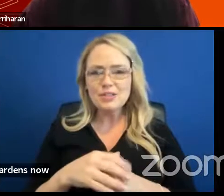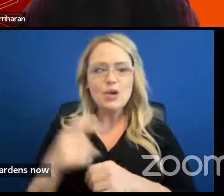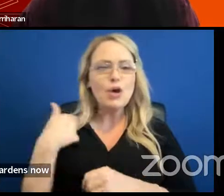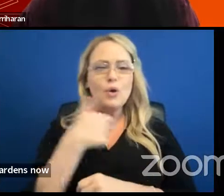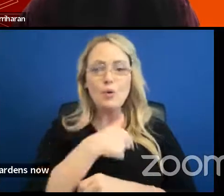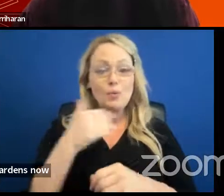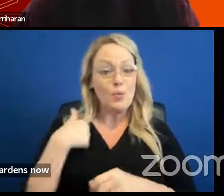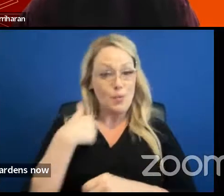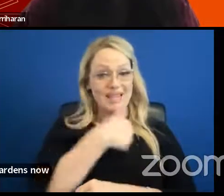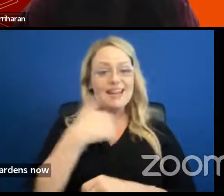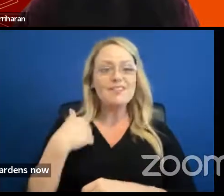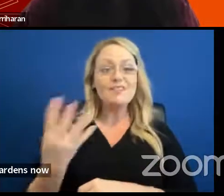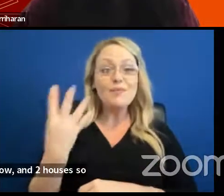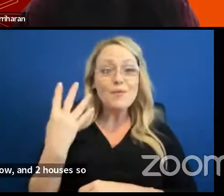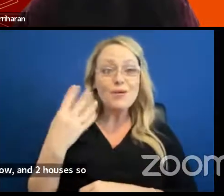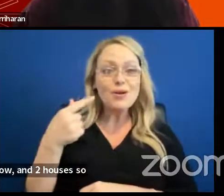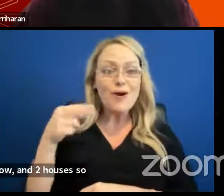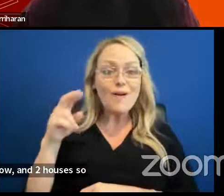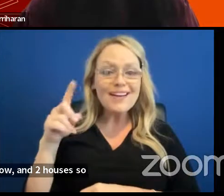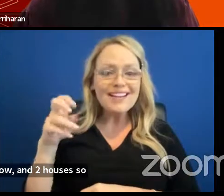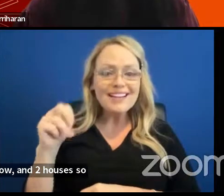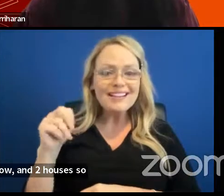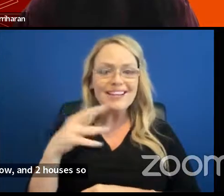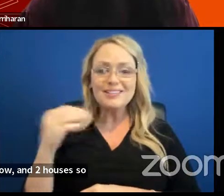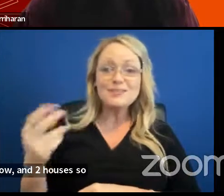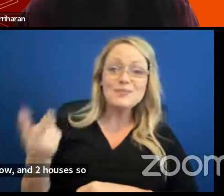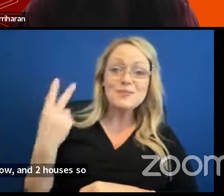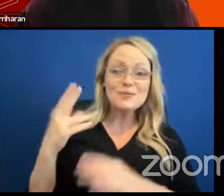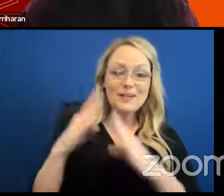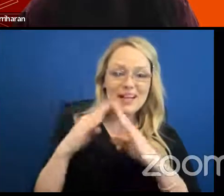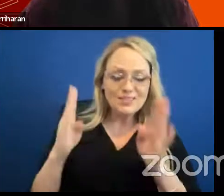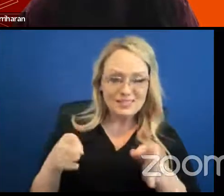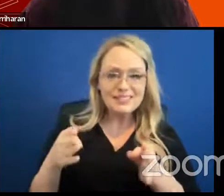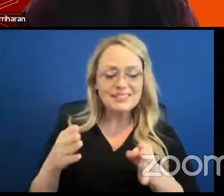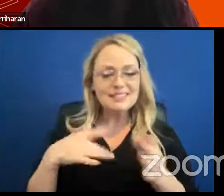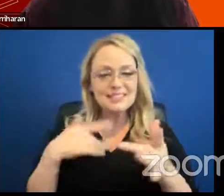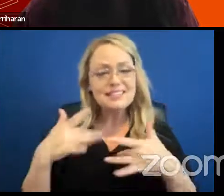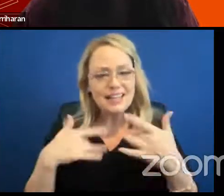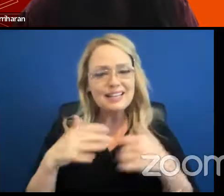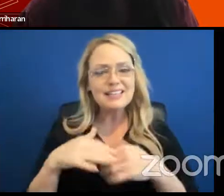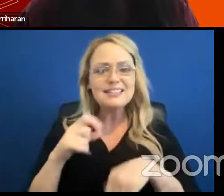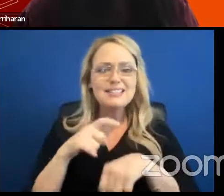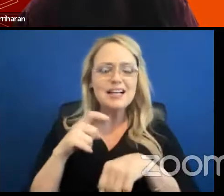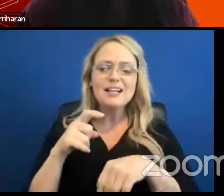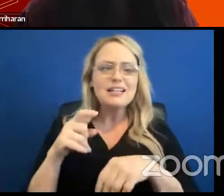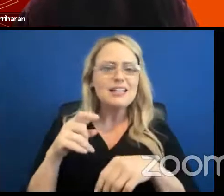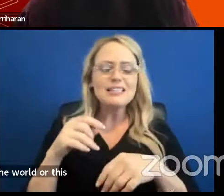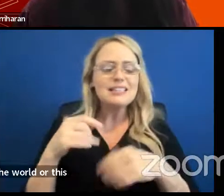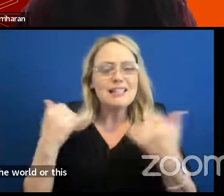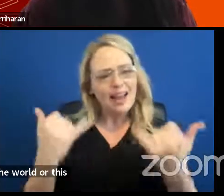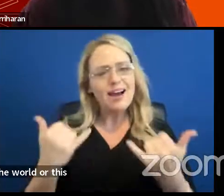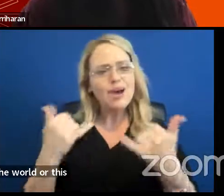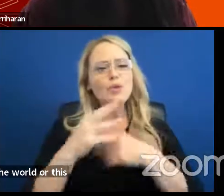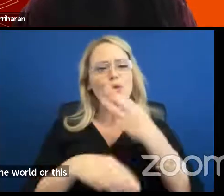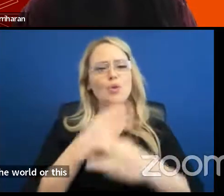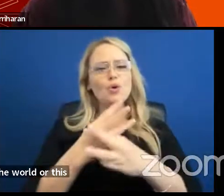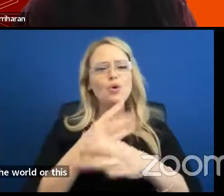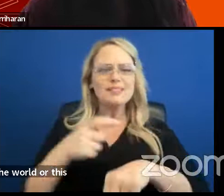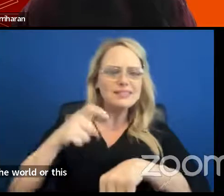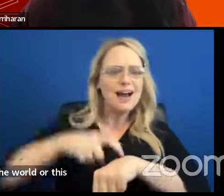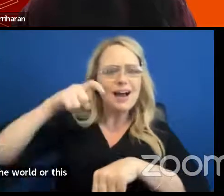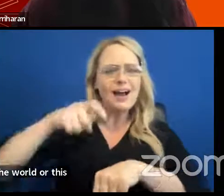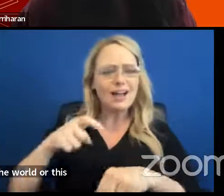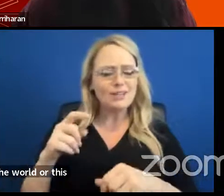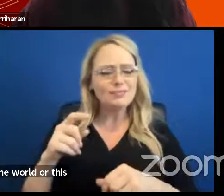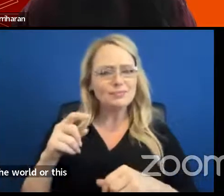houses. So excited. And I think that we're at a time in the world where there's like this urgency and people are ready for